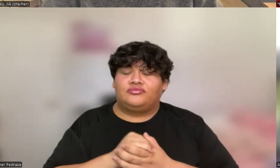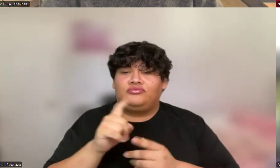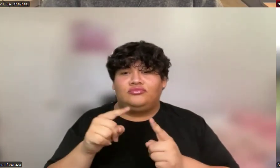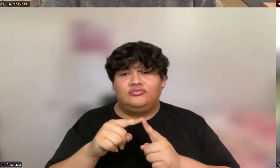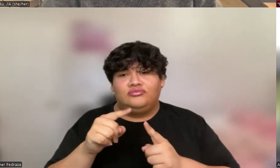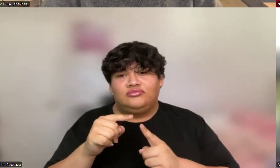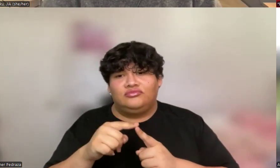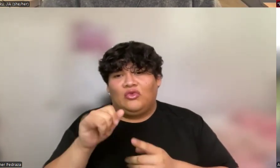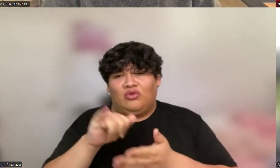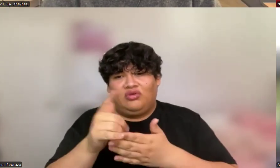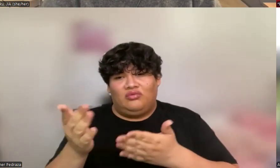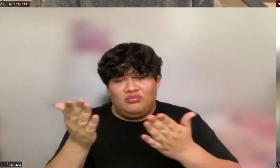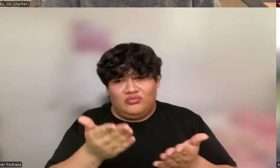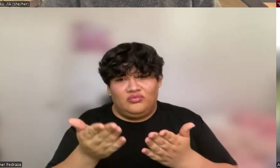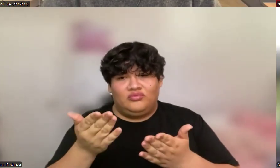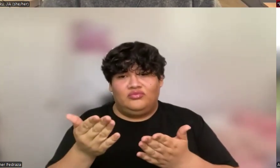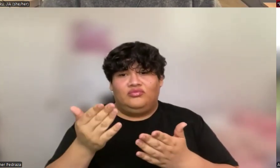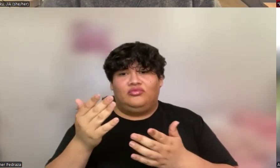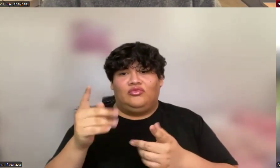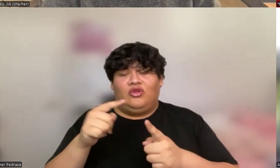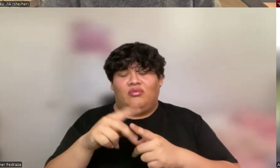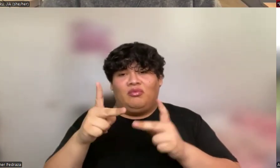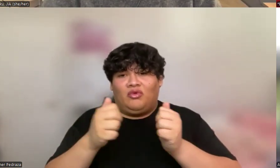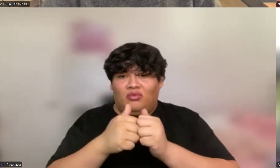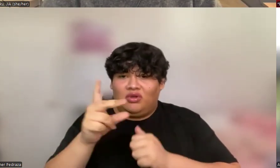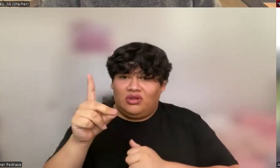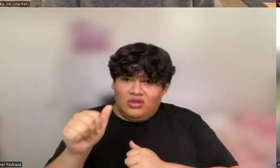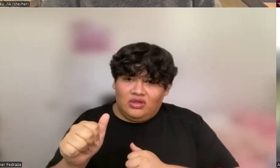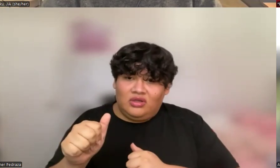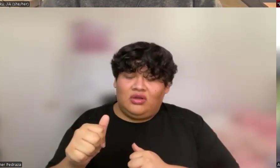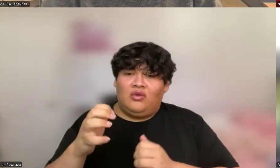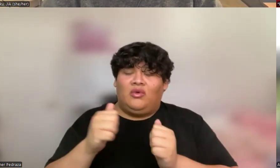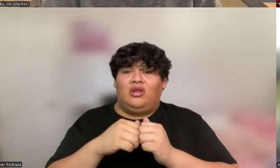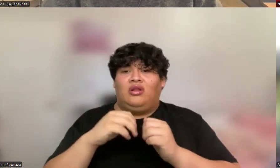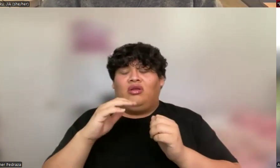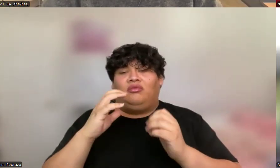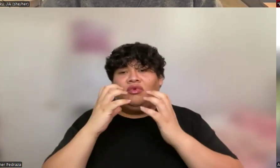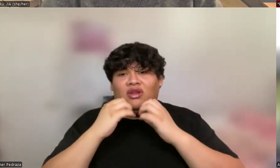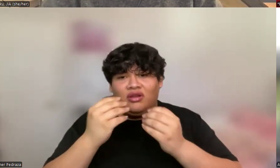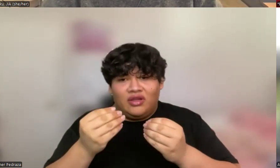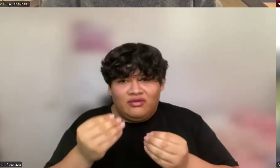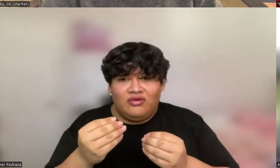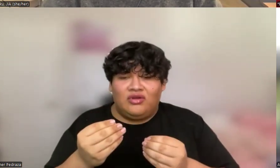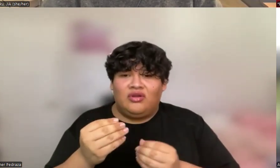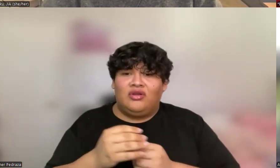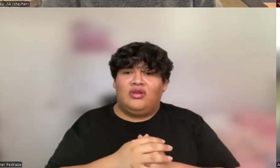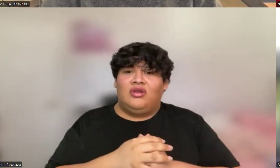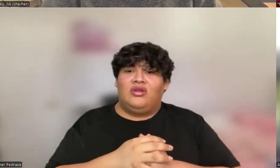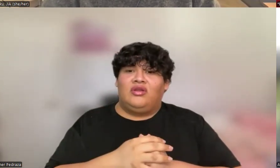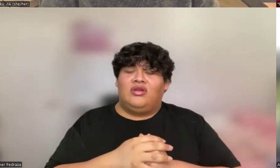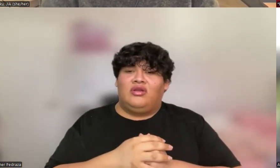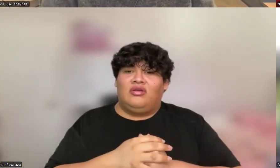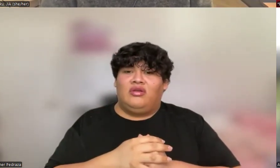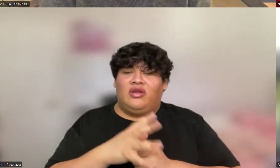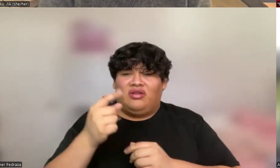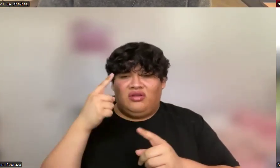when that was brought up that people with disability are caregiver, also the concept